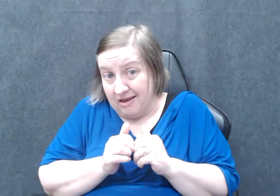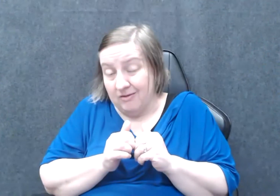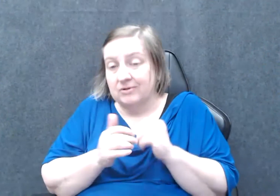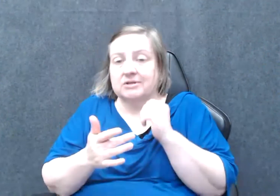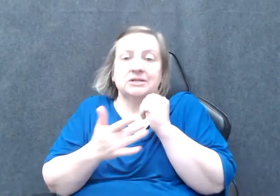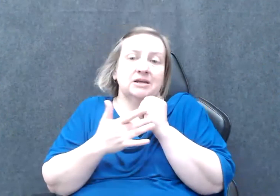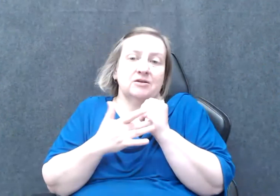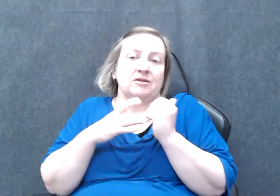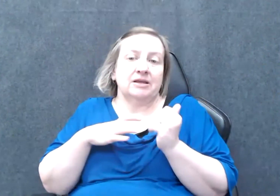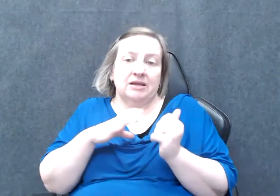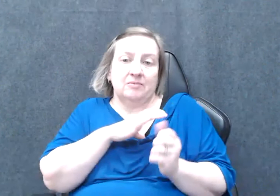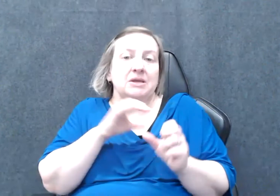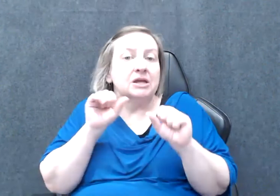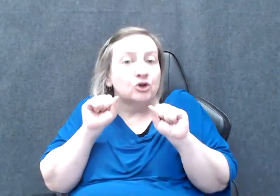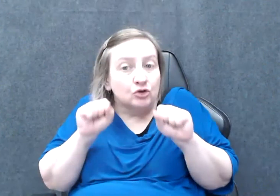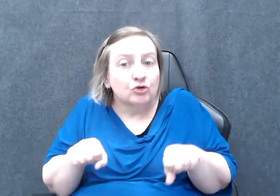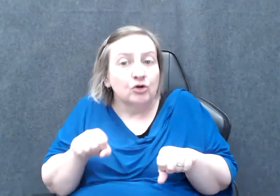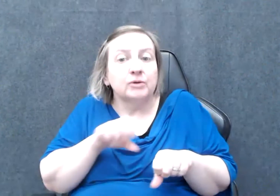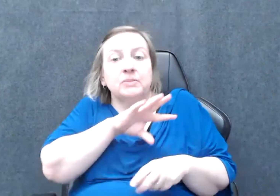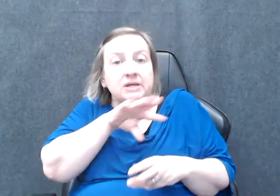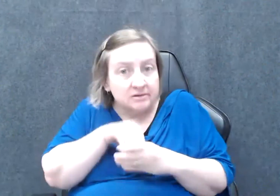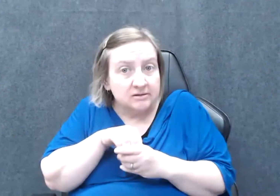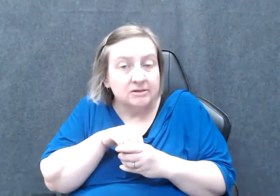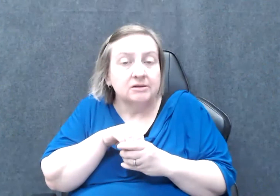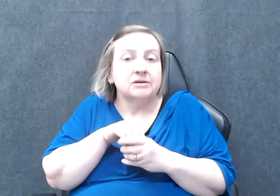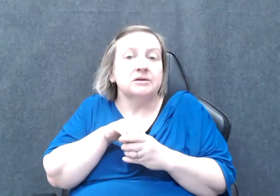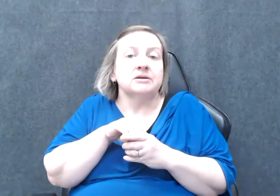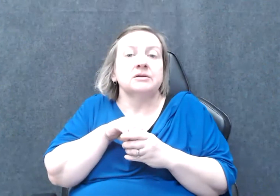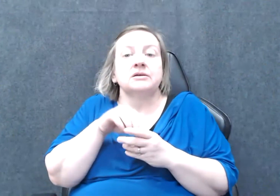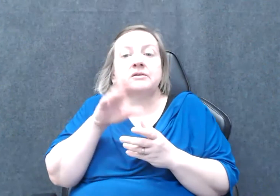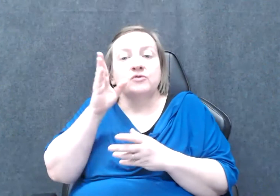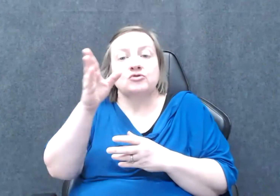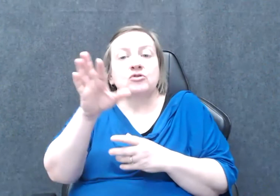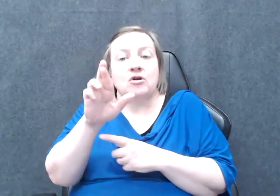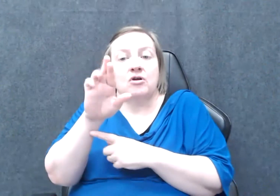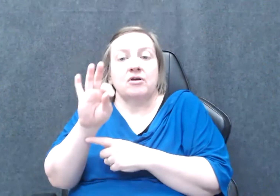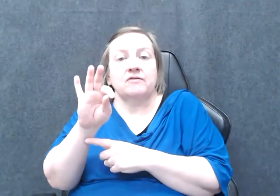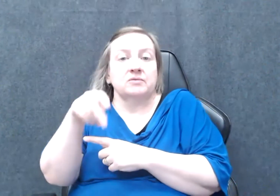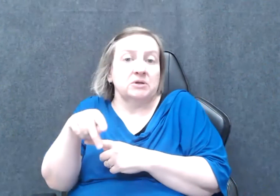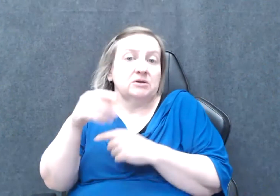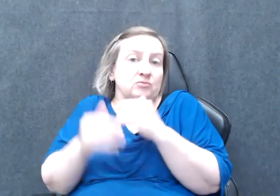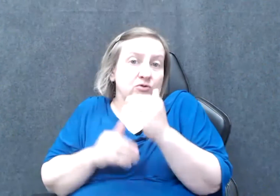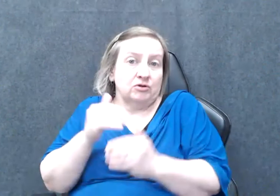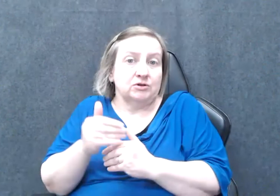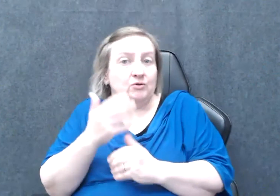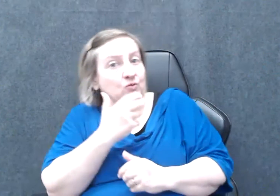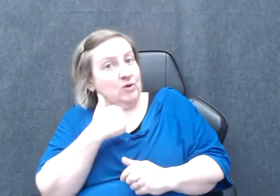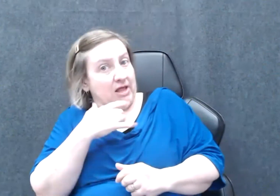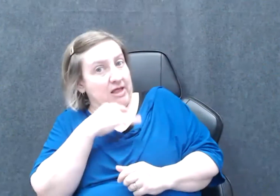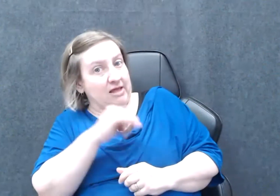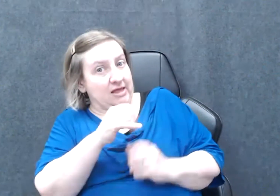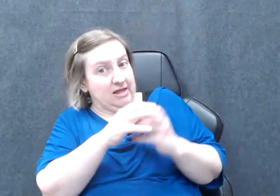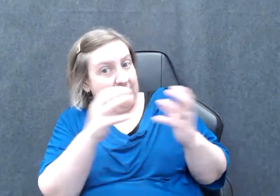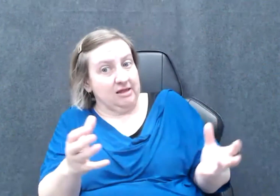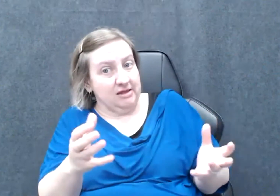technology committee could potentially be engaged in a future RFP process. Ooh, I like that a lot.